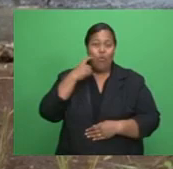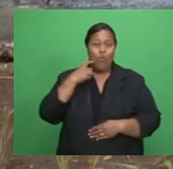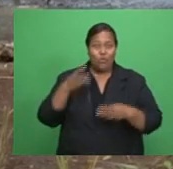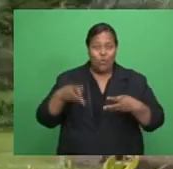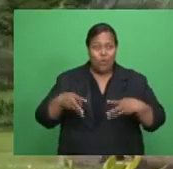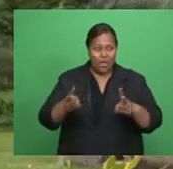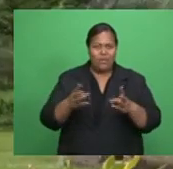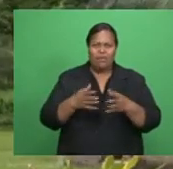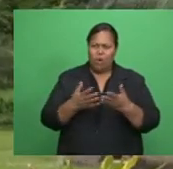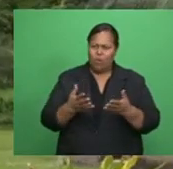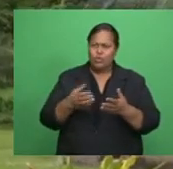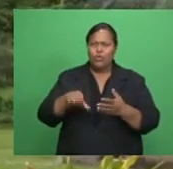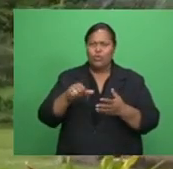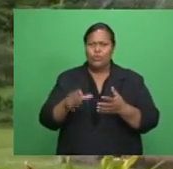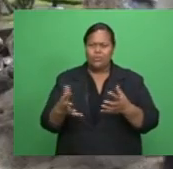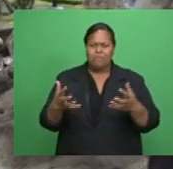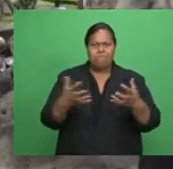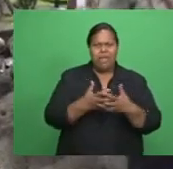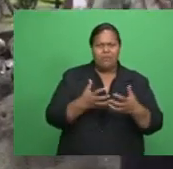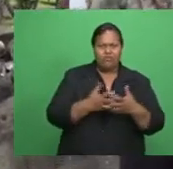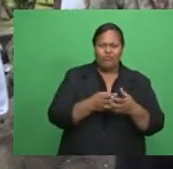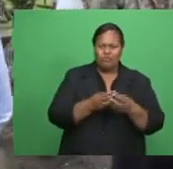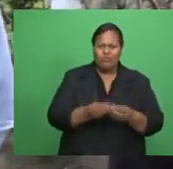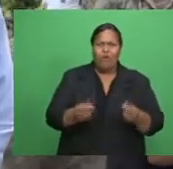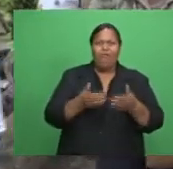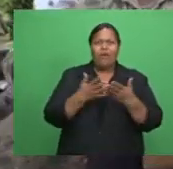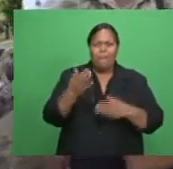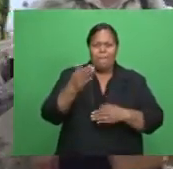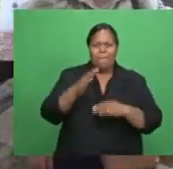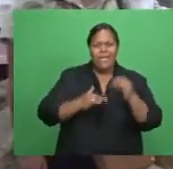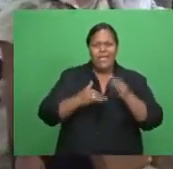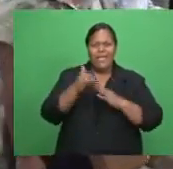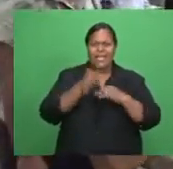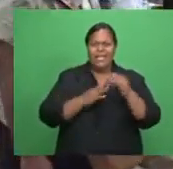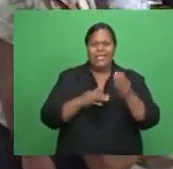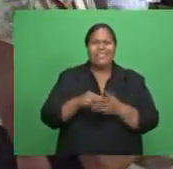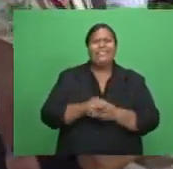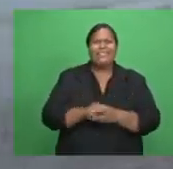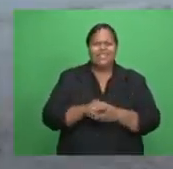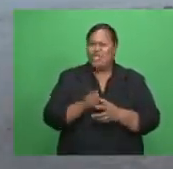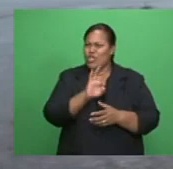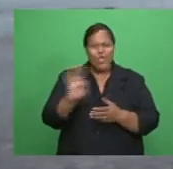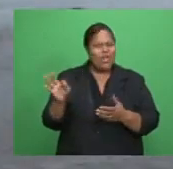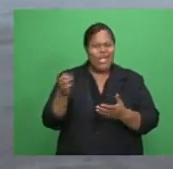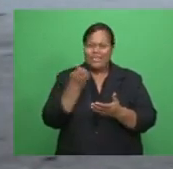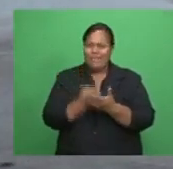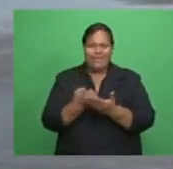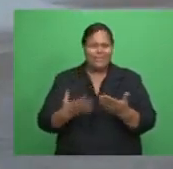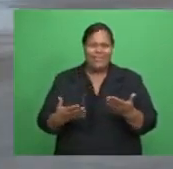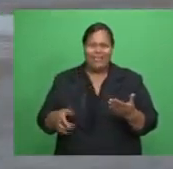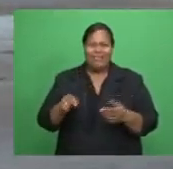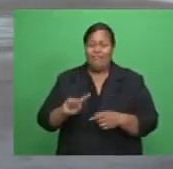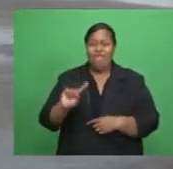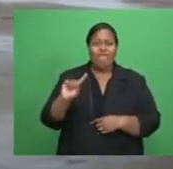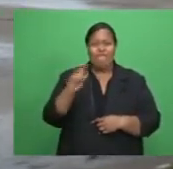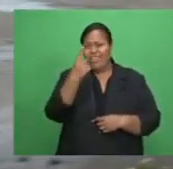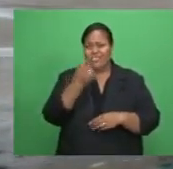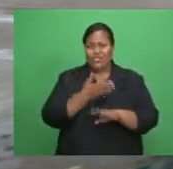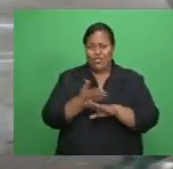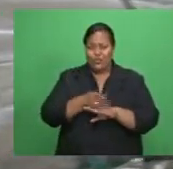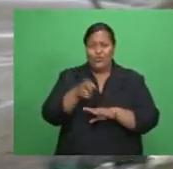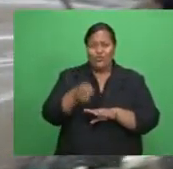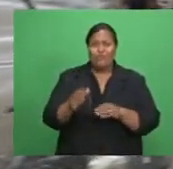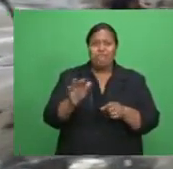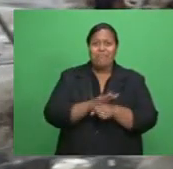nature-based solutions to build the seawall, which is less expensive than concrete. The Vero Village hybrid seawall is the first, and the model will be used over